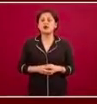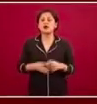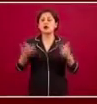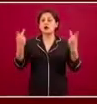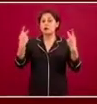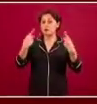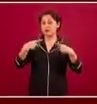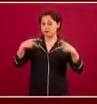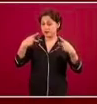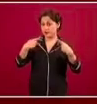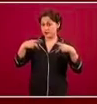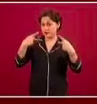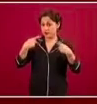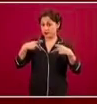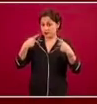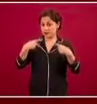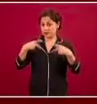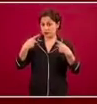So,